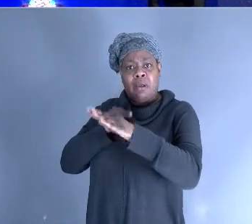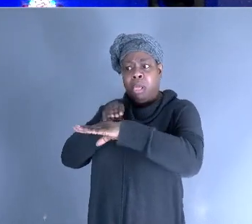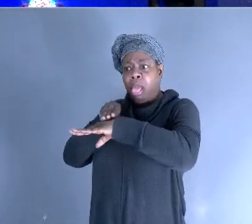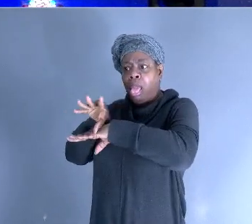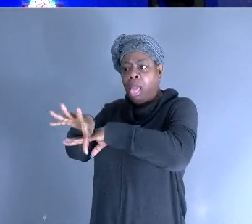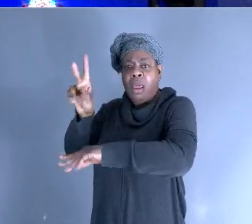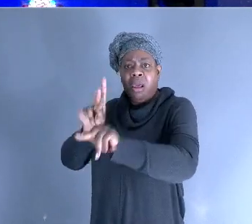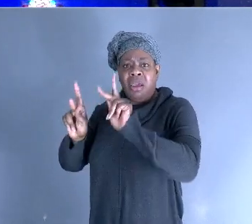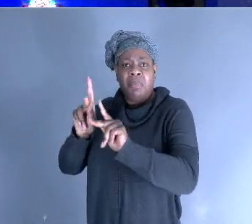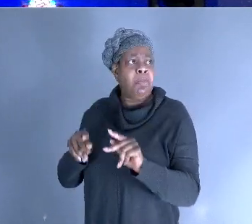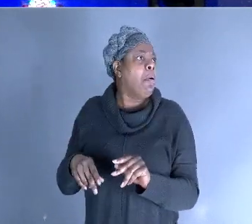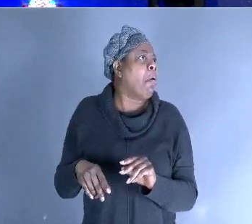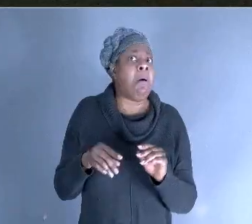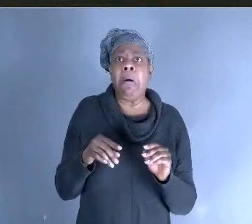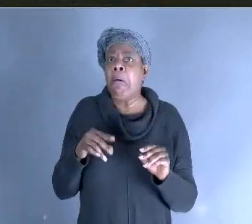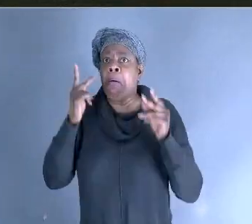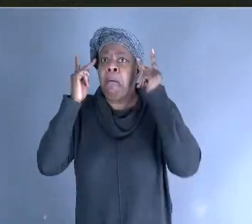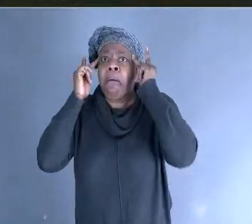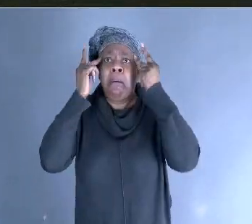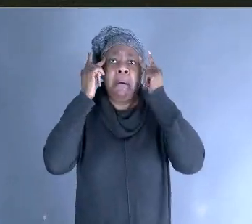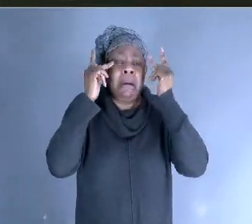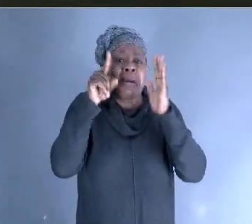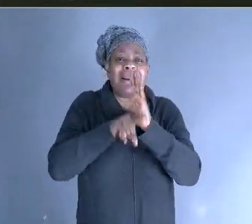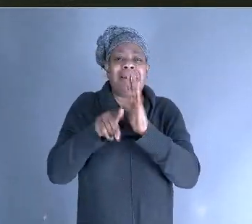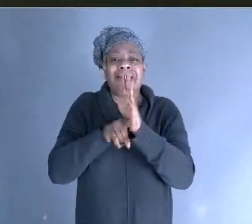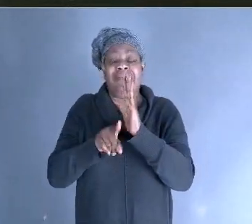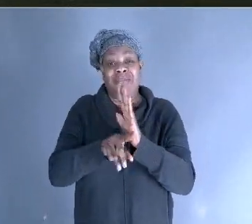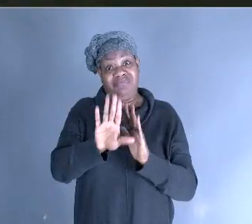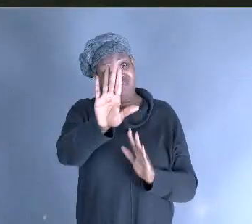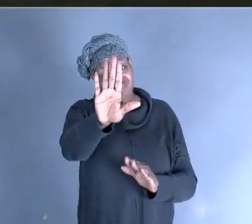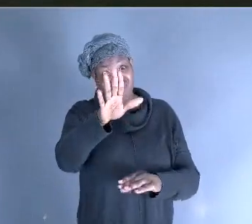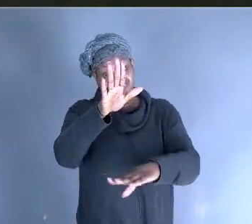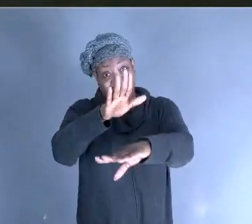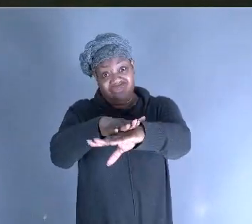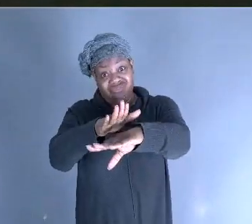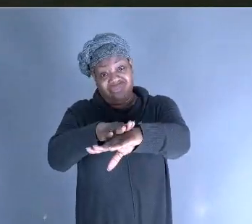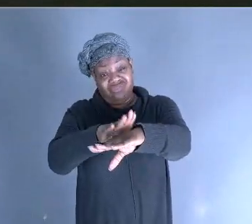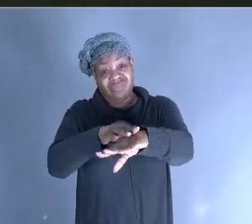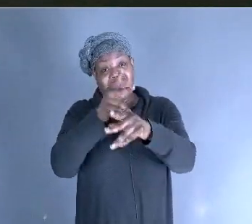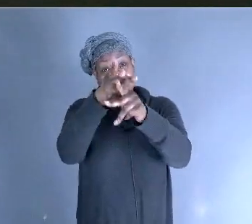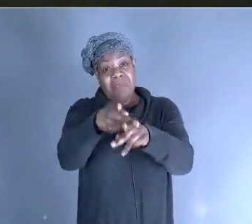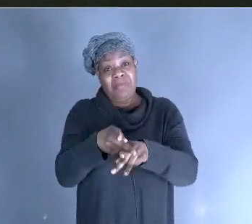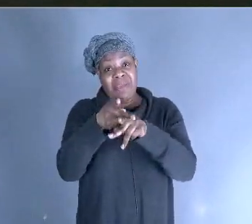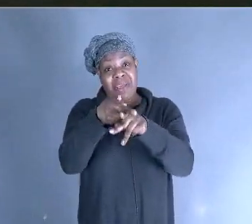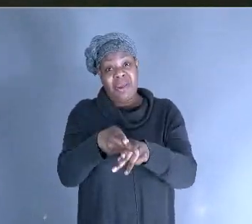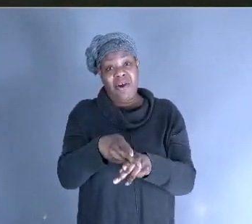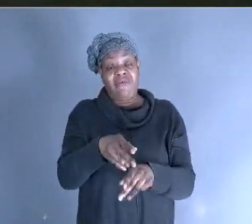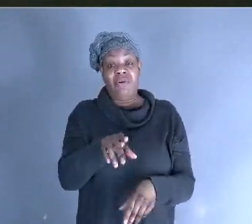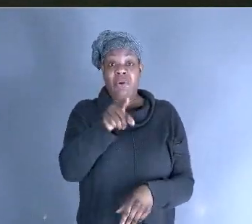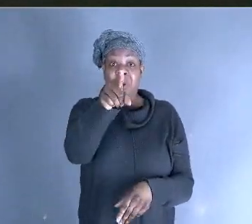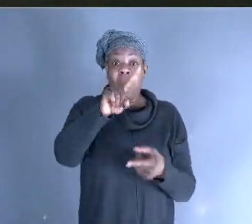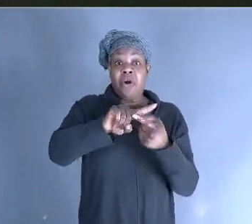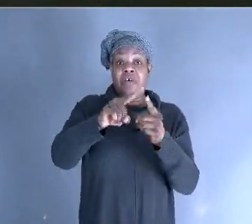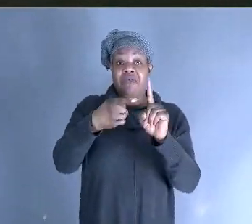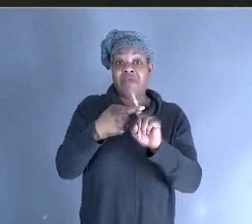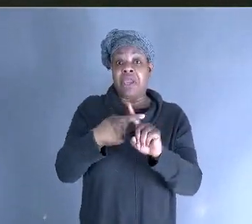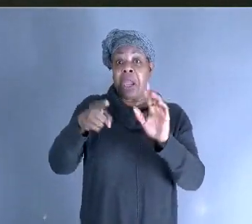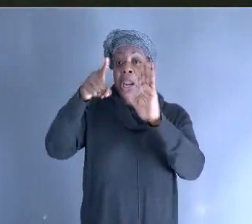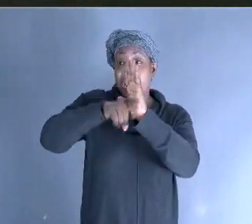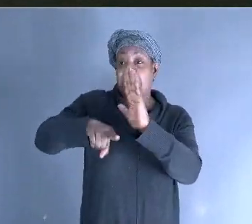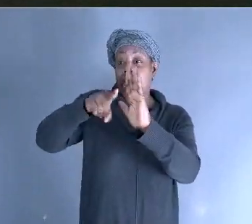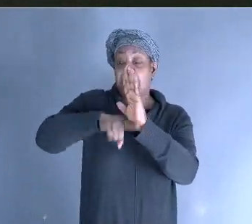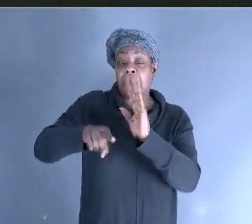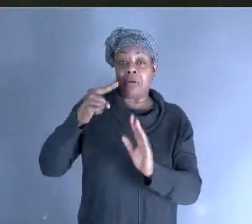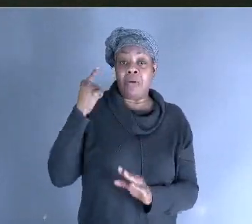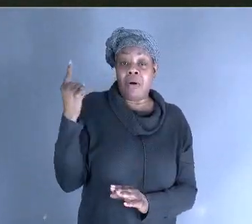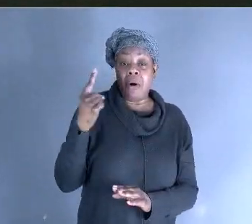of hanging around people that are always having a bad report. Those people that they're always giving